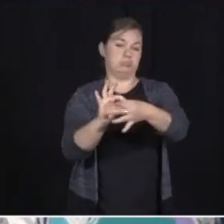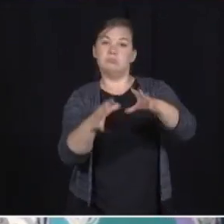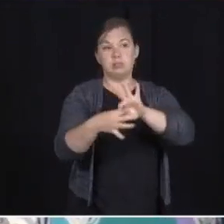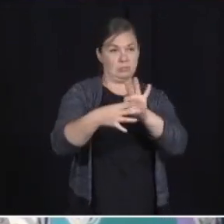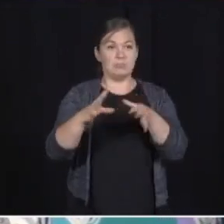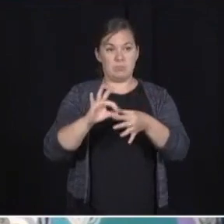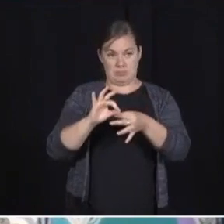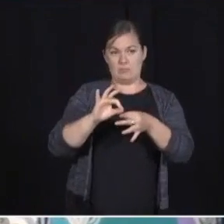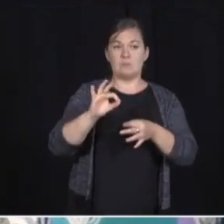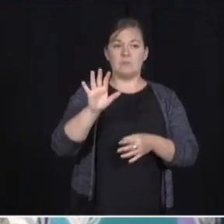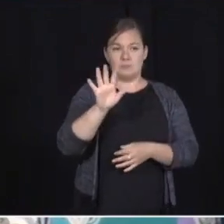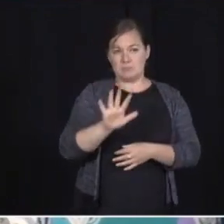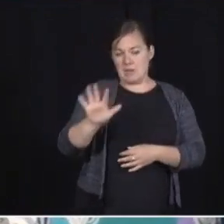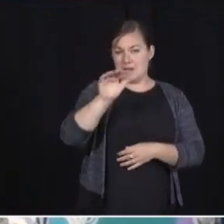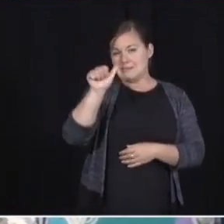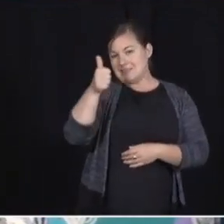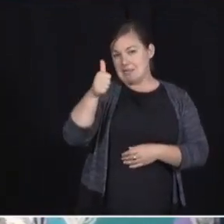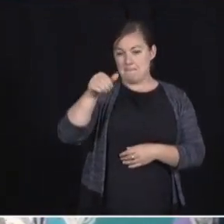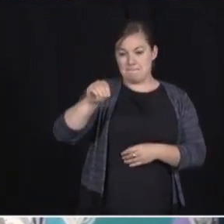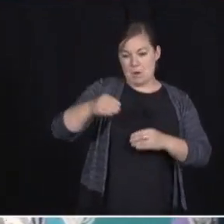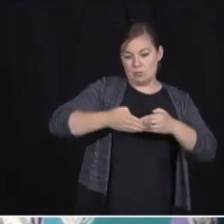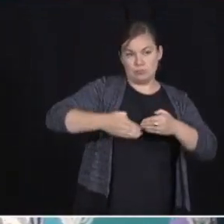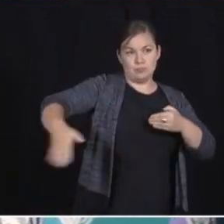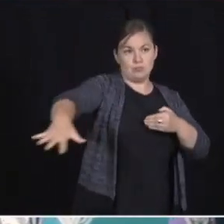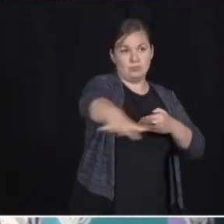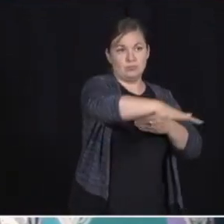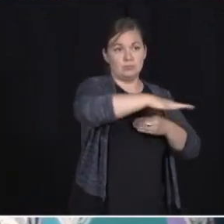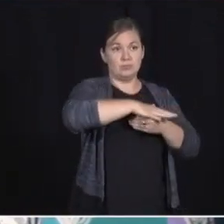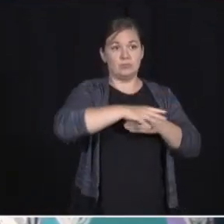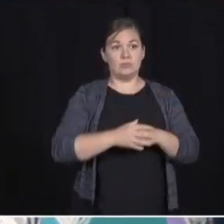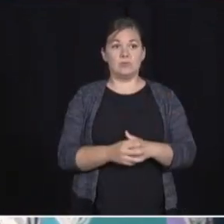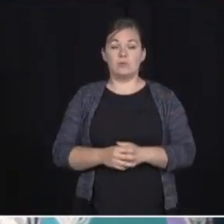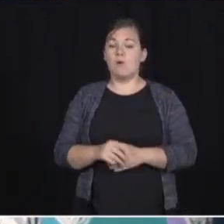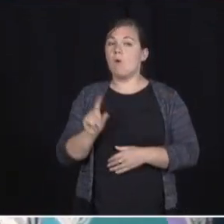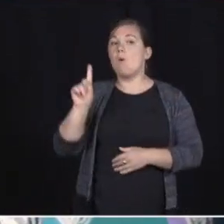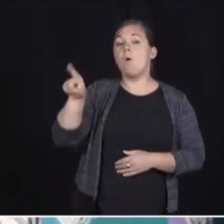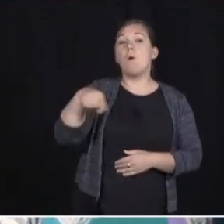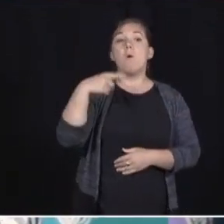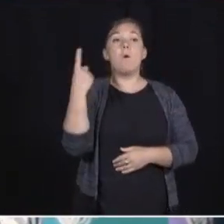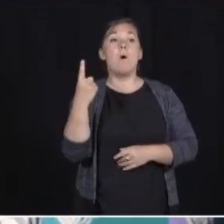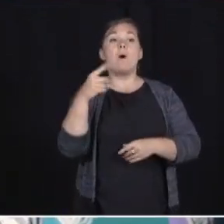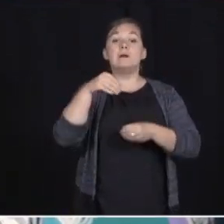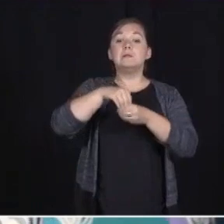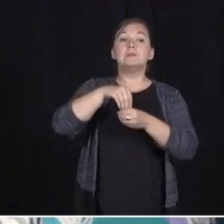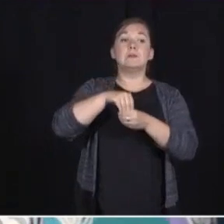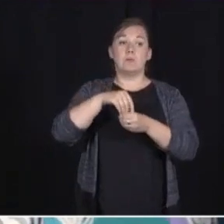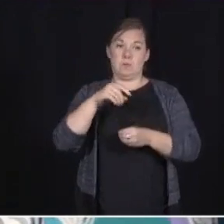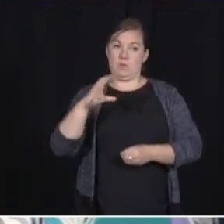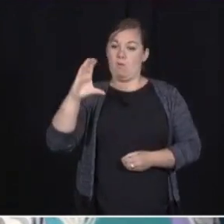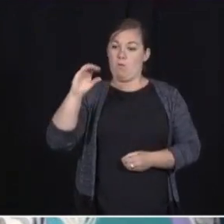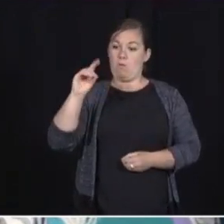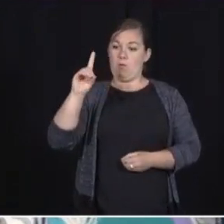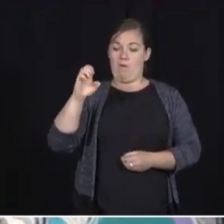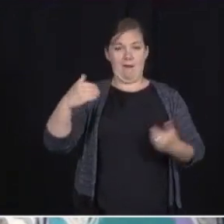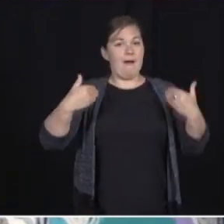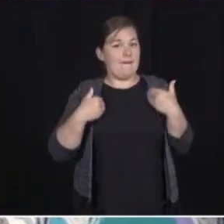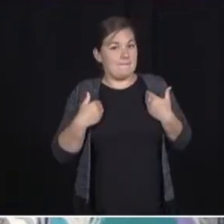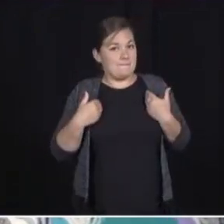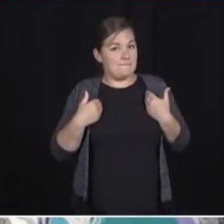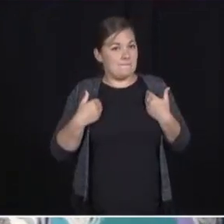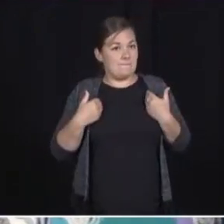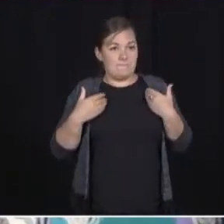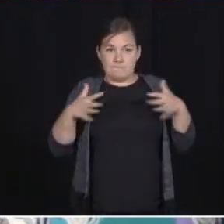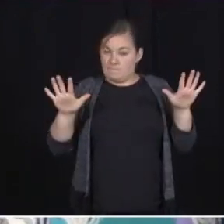random codes and one-time keys are the only pieces of information collected by the app and are stored on technology infrastructure located